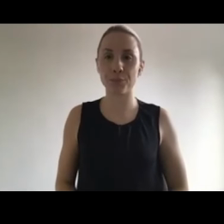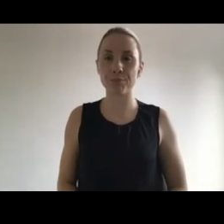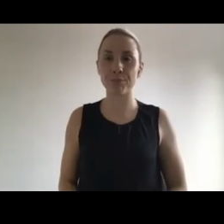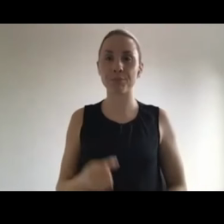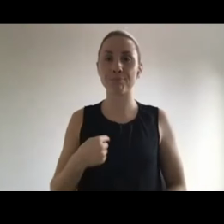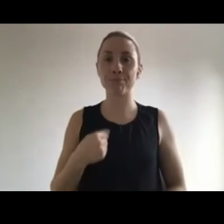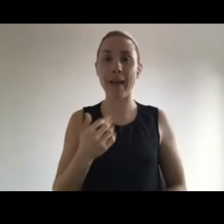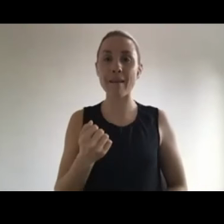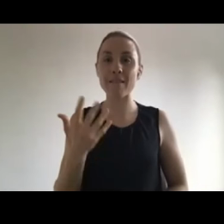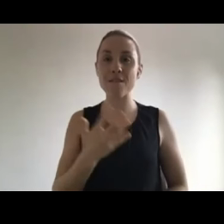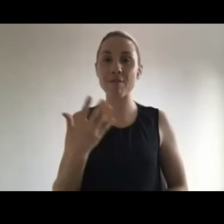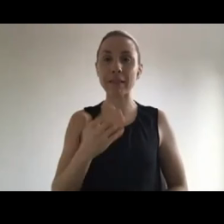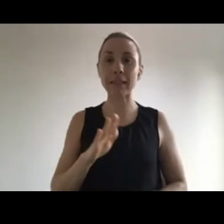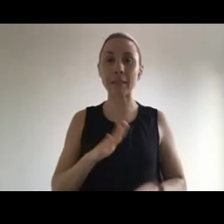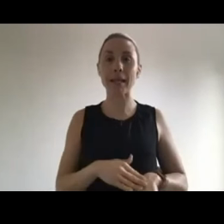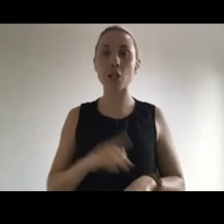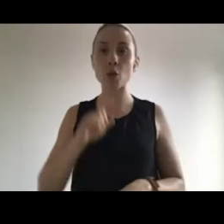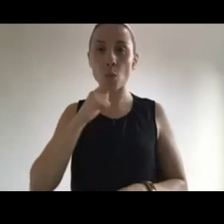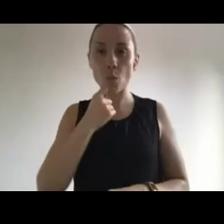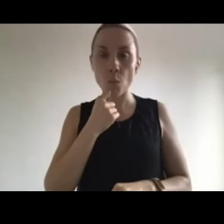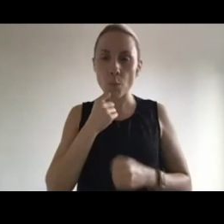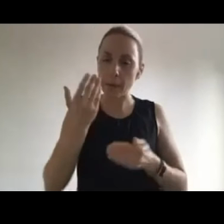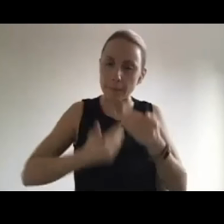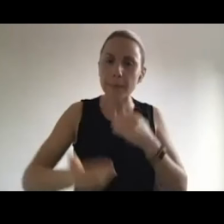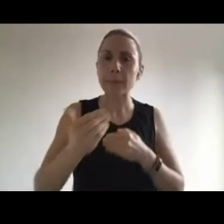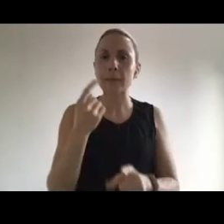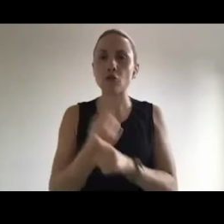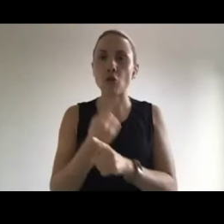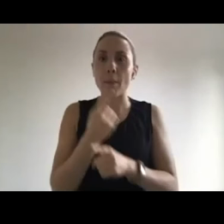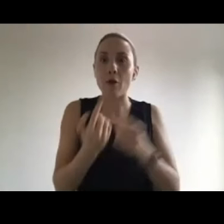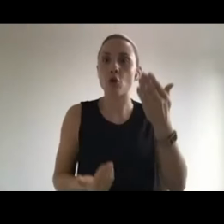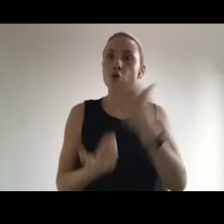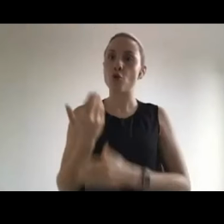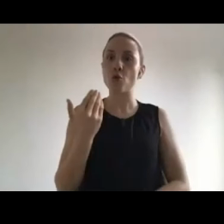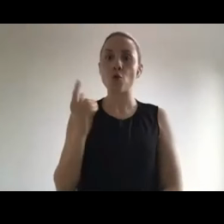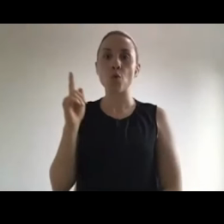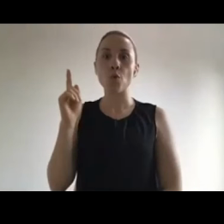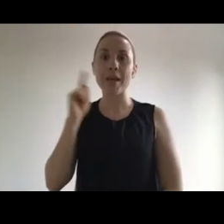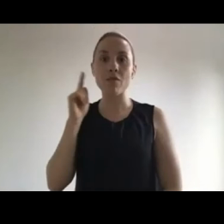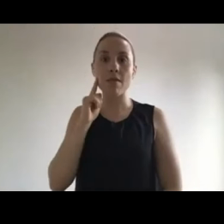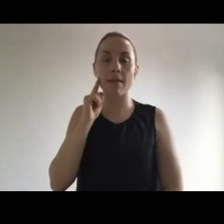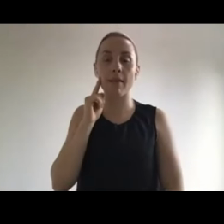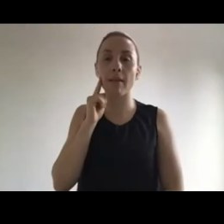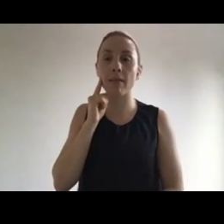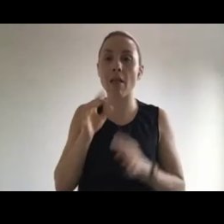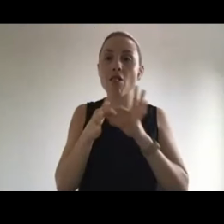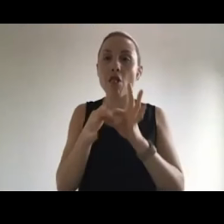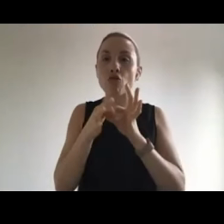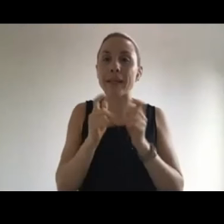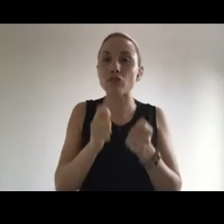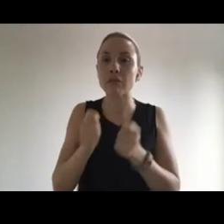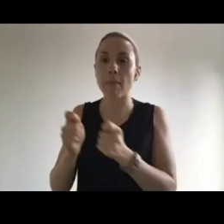into the world of novel hearing therapeutics, building very much on David's wonderful talk just